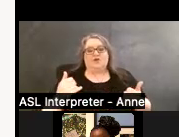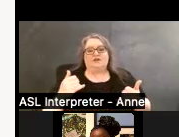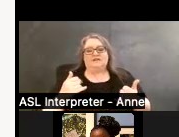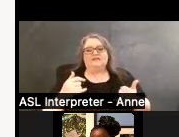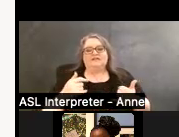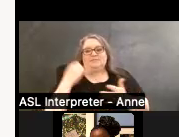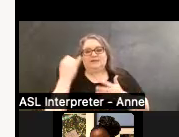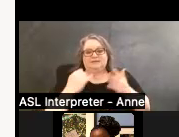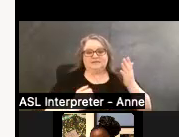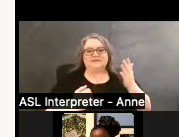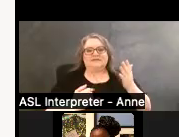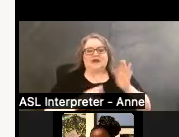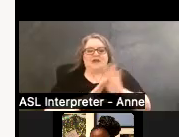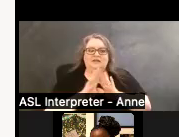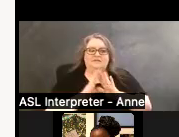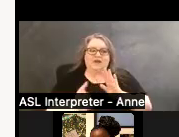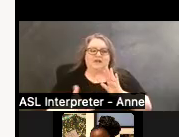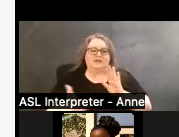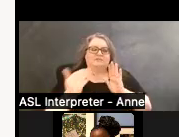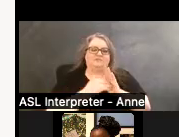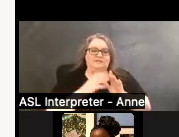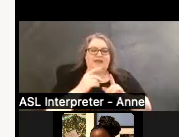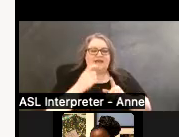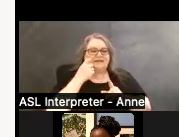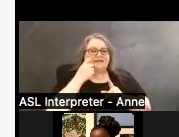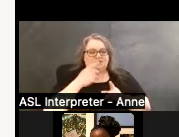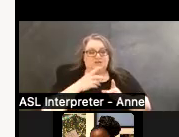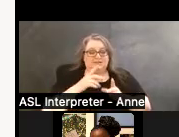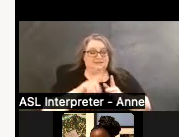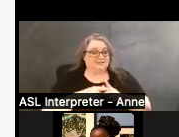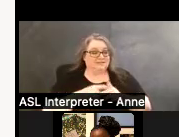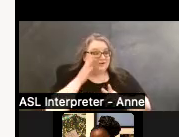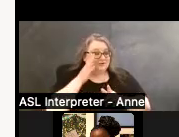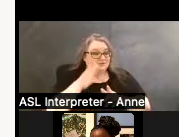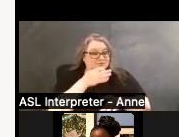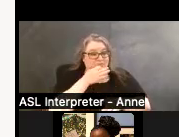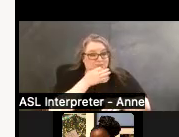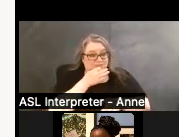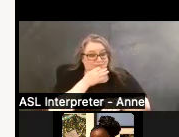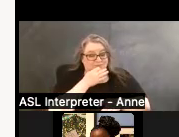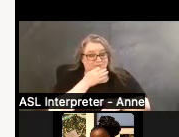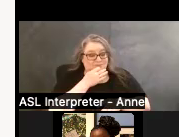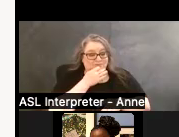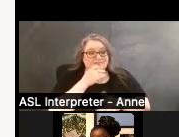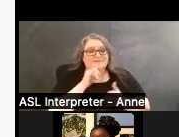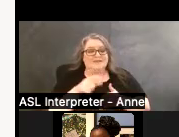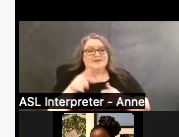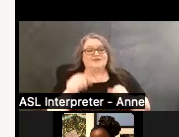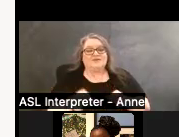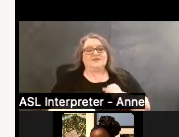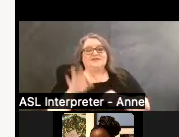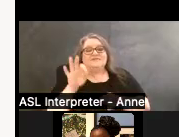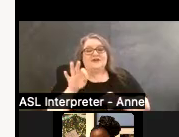redeveloped and redesigned, and it's actually just about to launch very, very soon. That is where you will be able to find